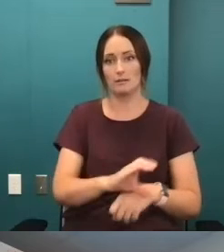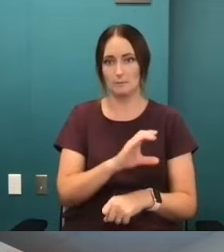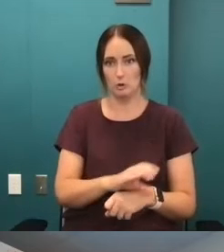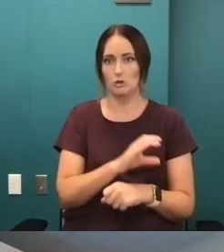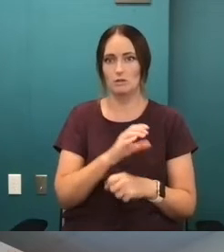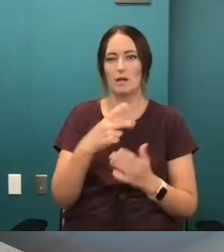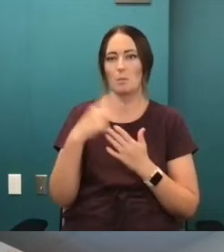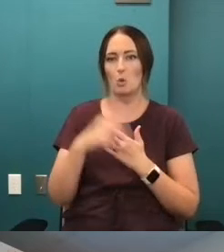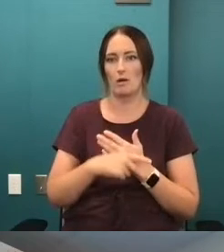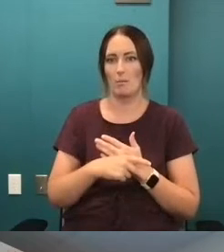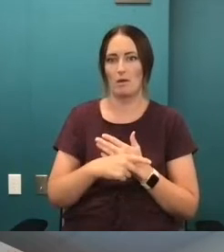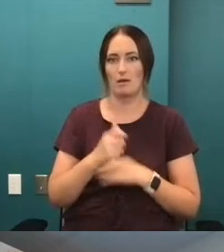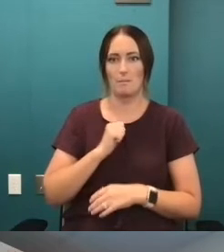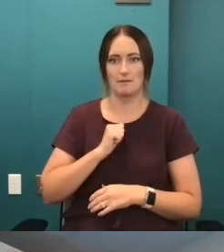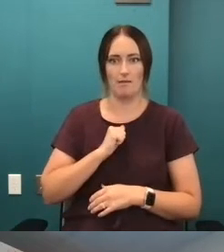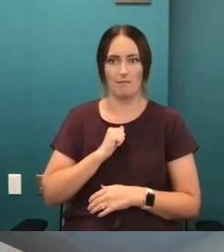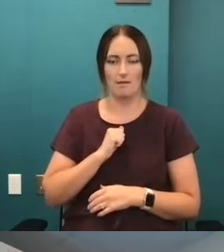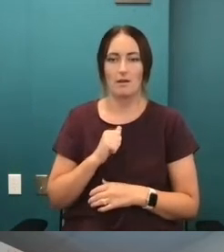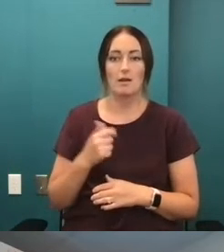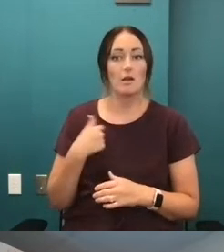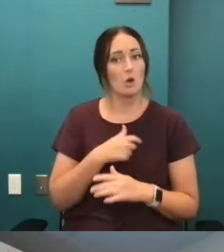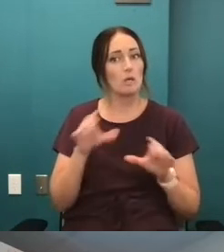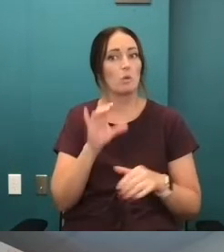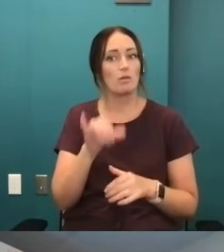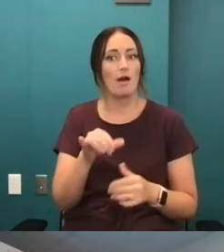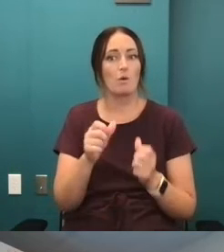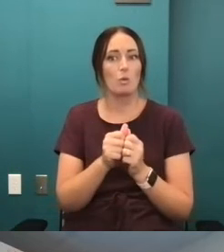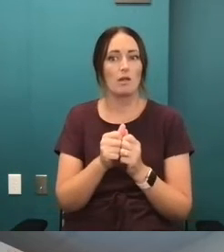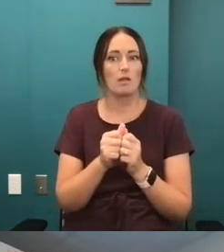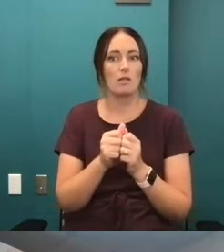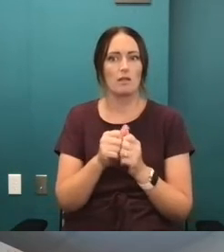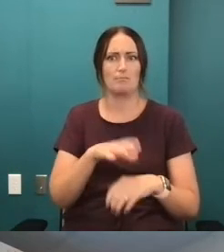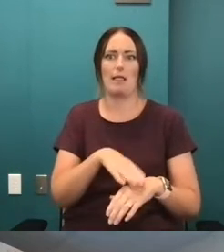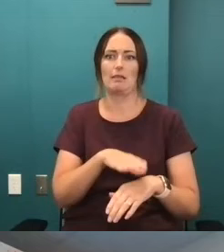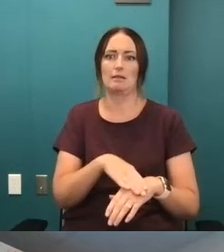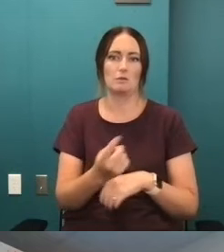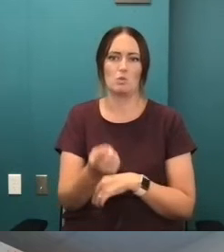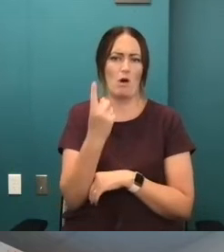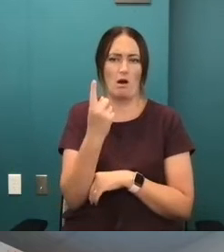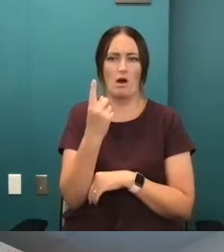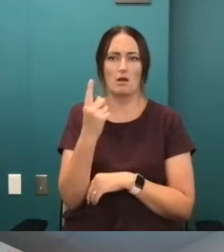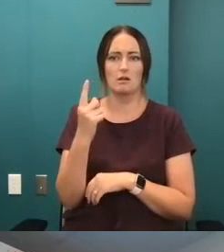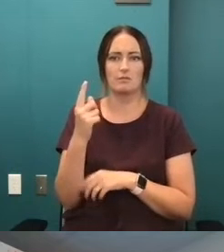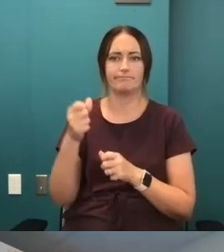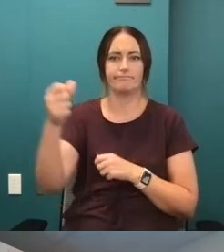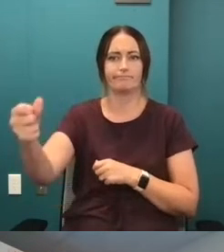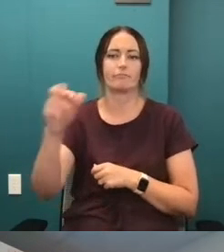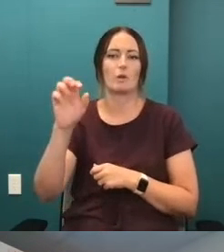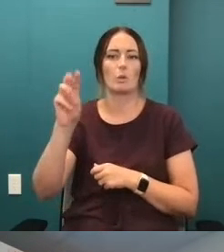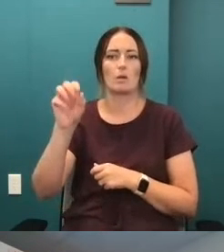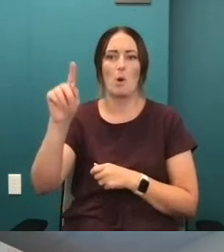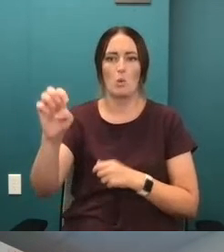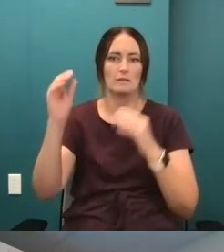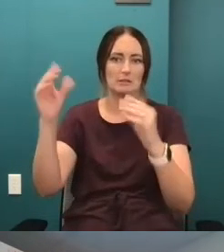programming. And we do that with at least one of my remote teachers. Now, if I fit the hearing